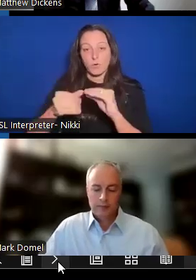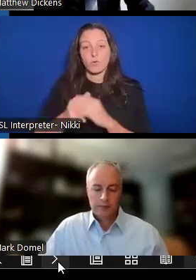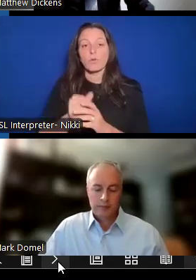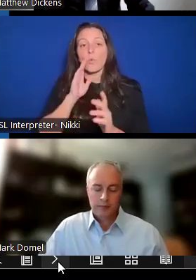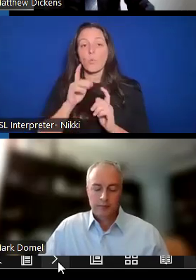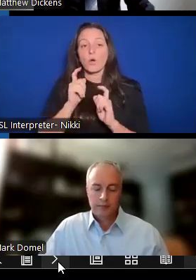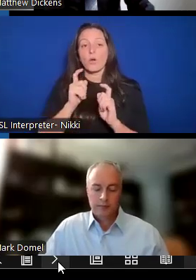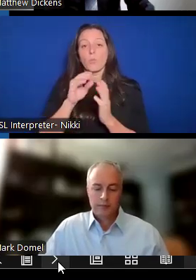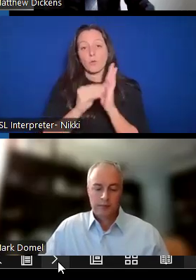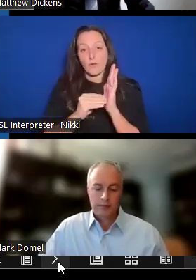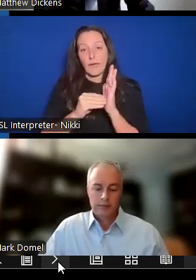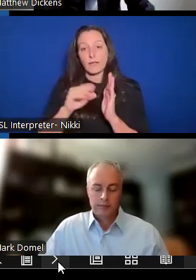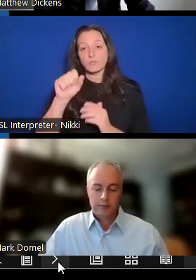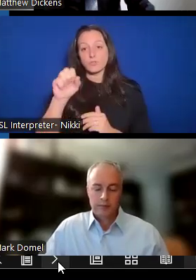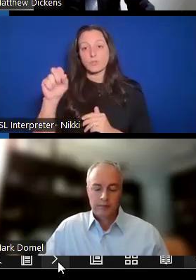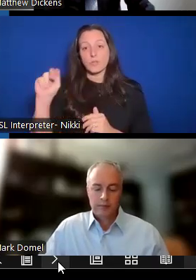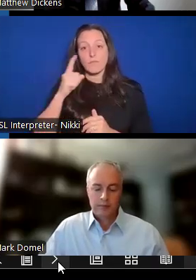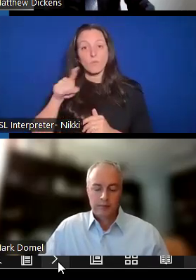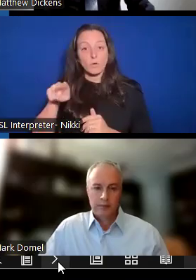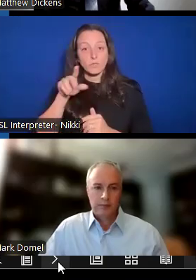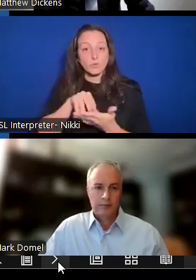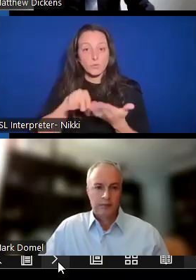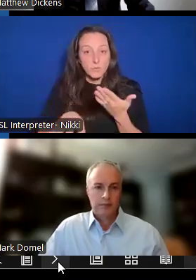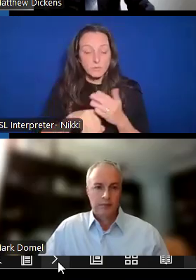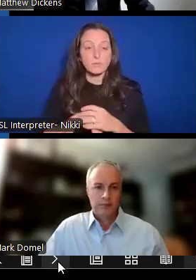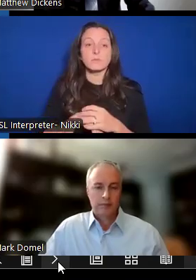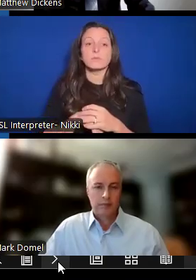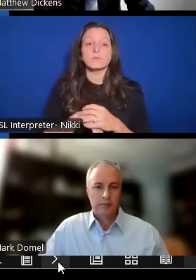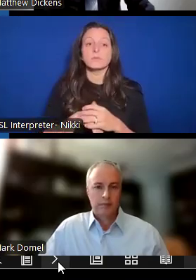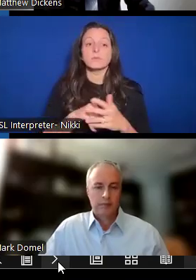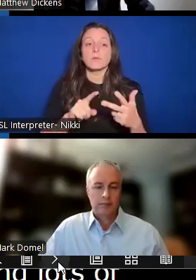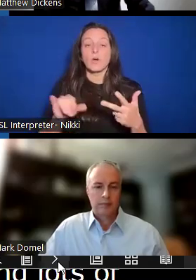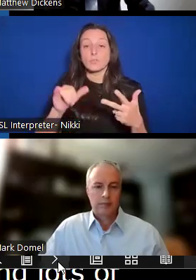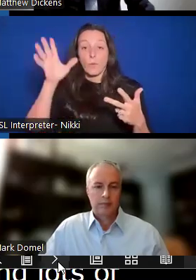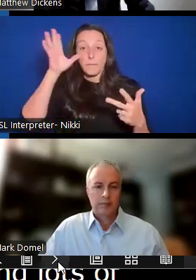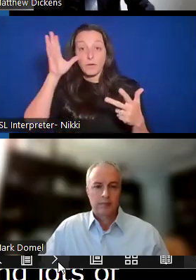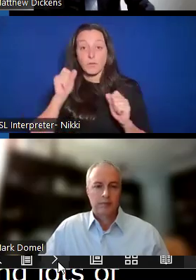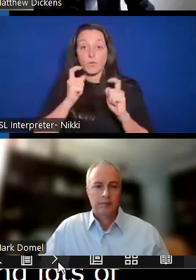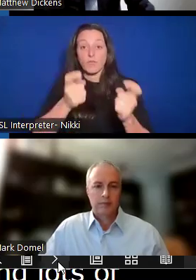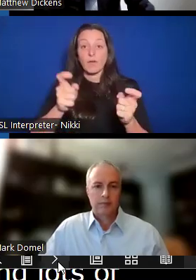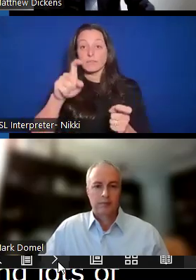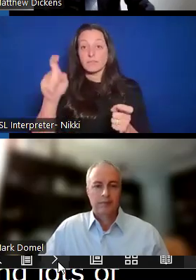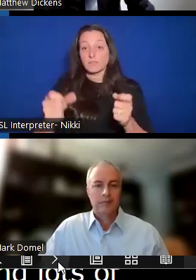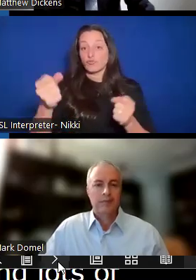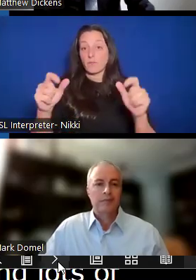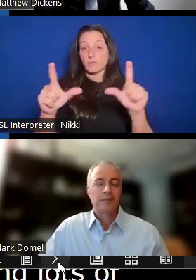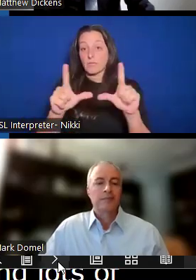the social security number for their students, and parents will provide their Texas driver license.